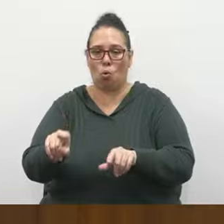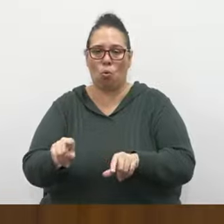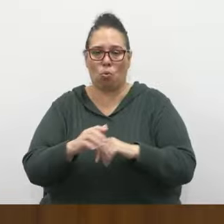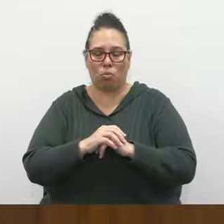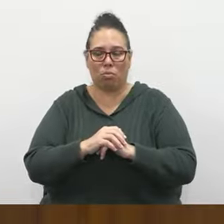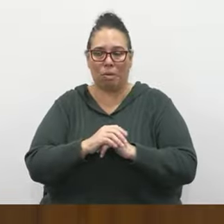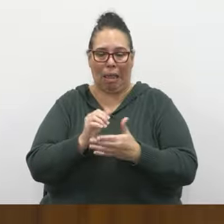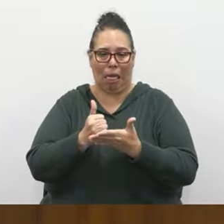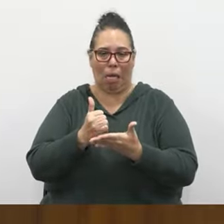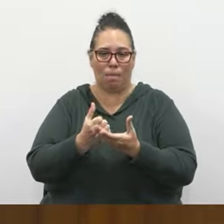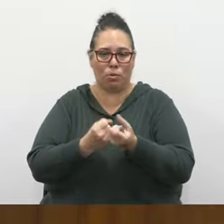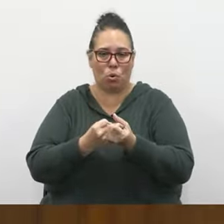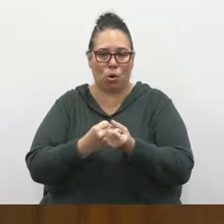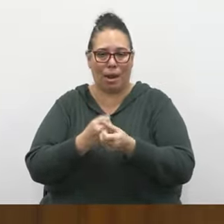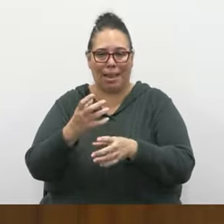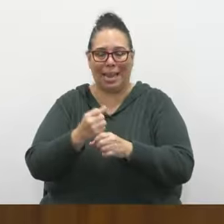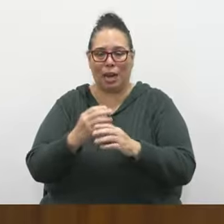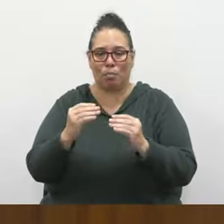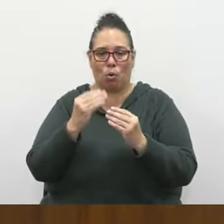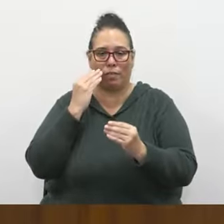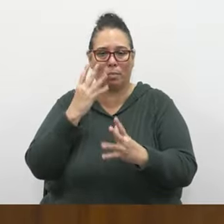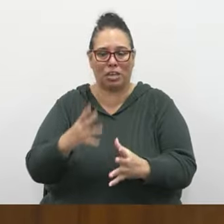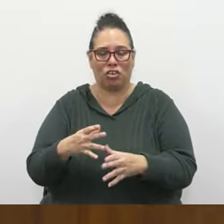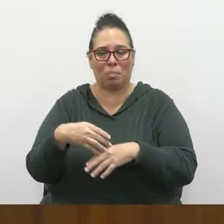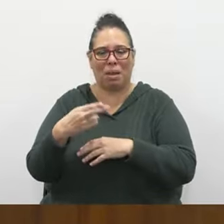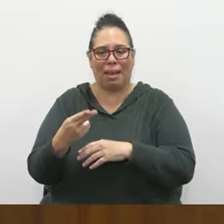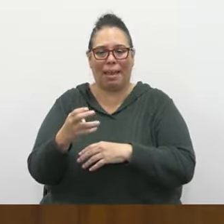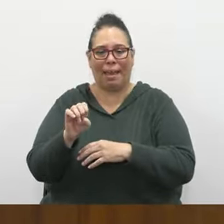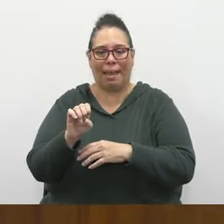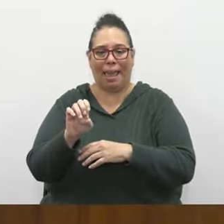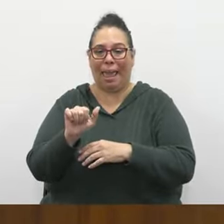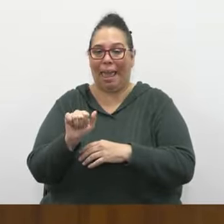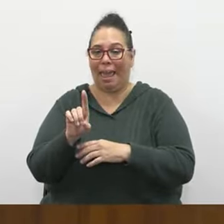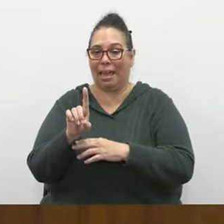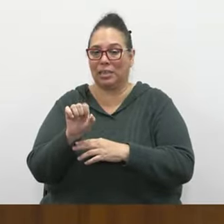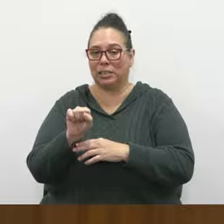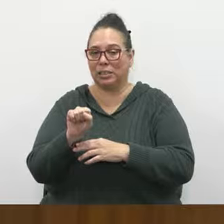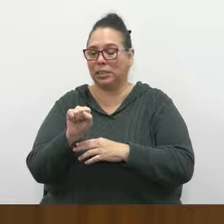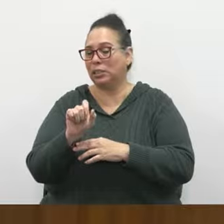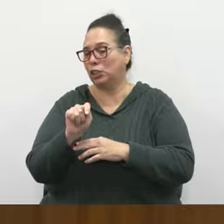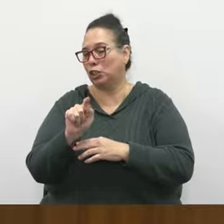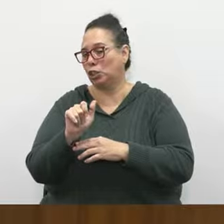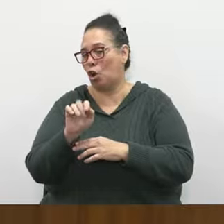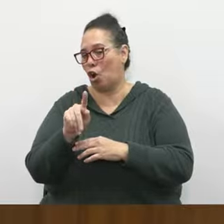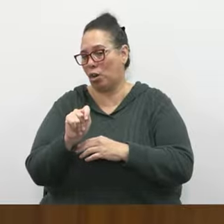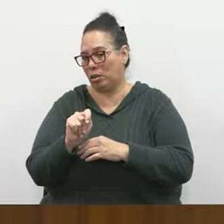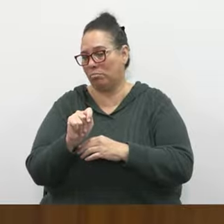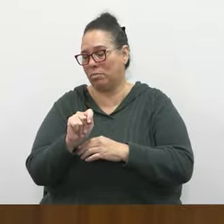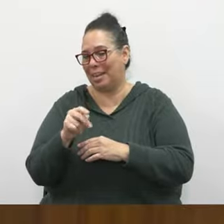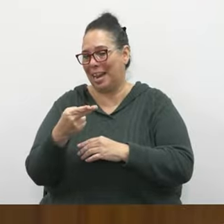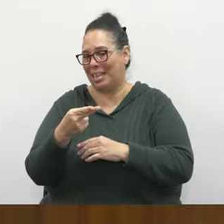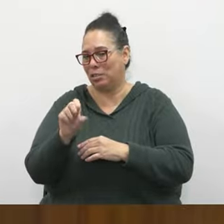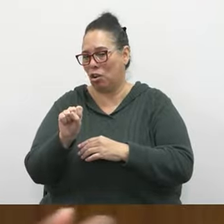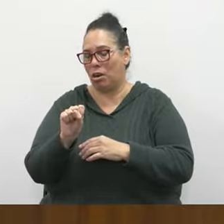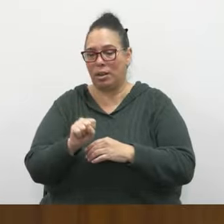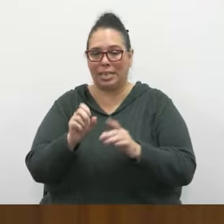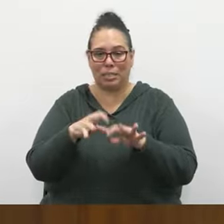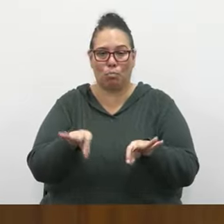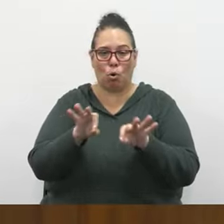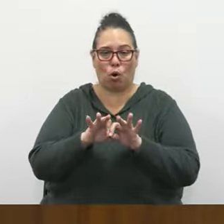with getting more information about our Head Start Policy Council, I think is not only important for all of